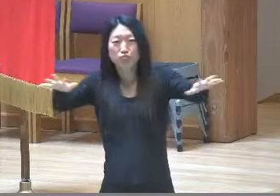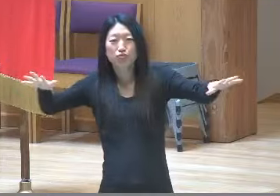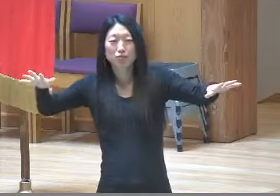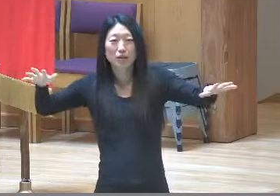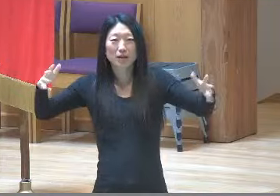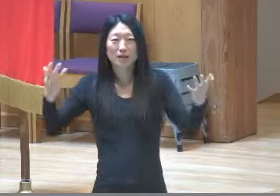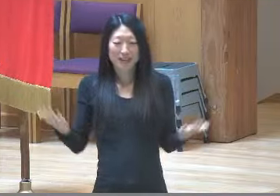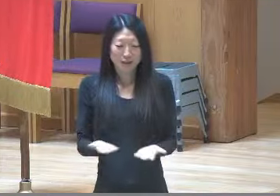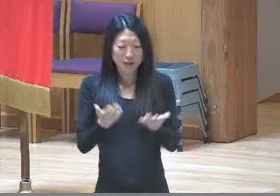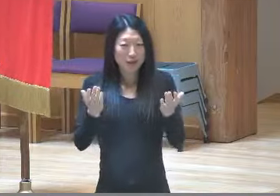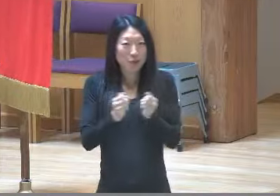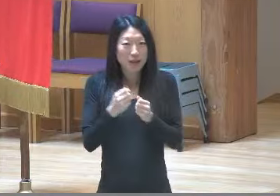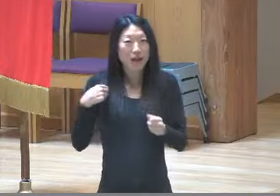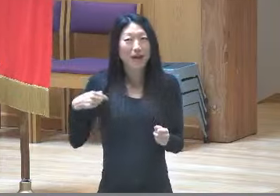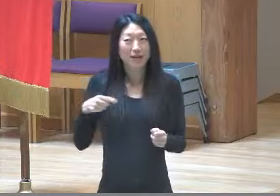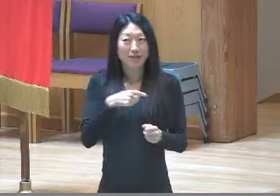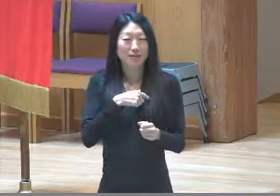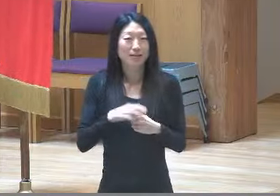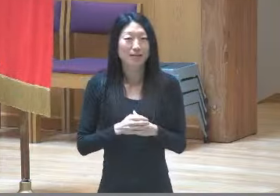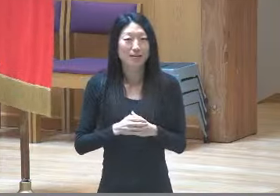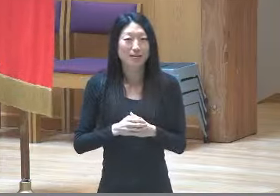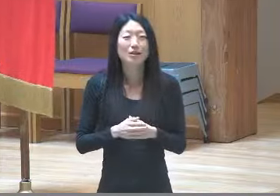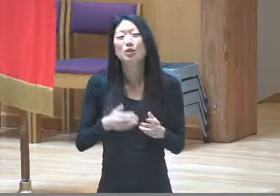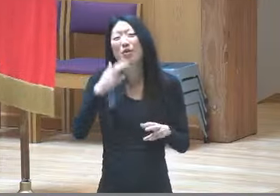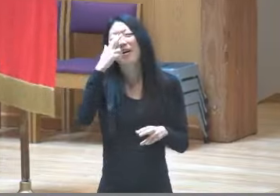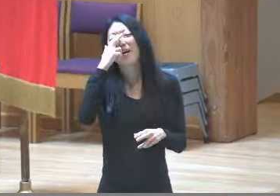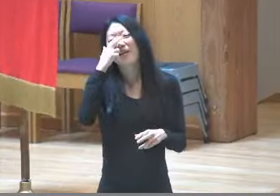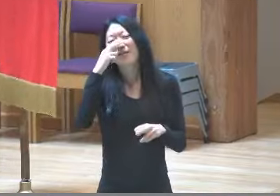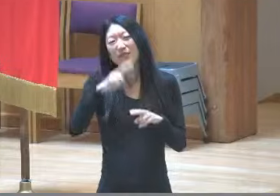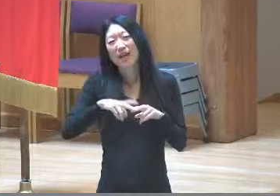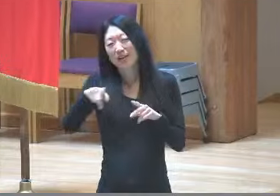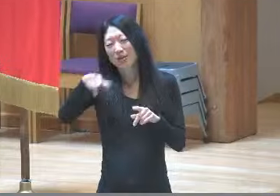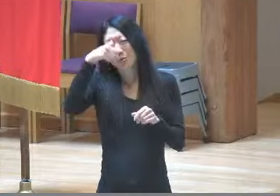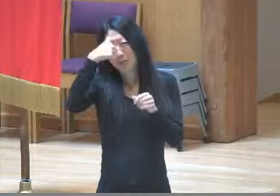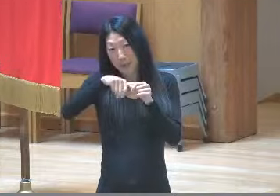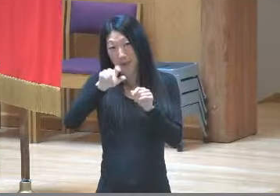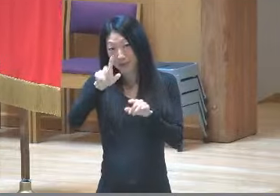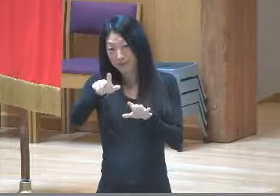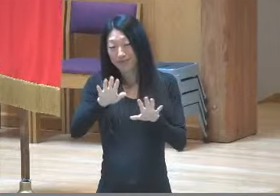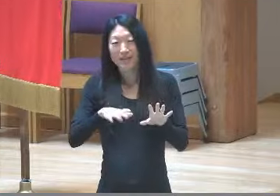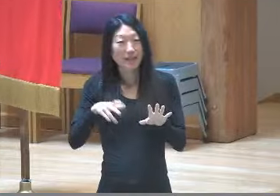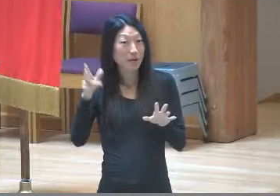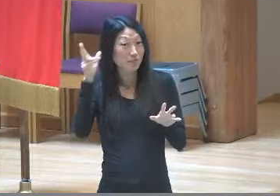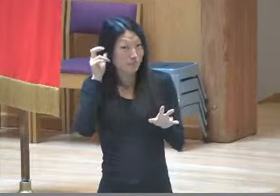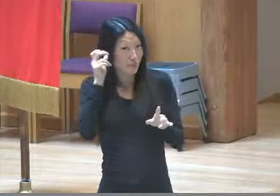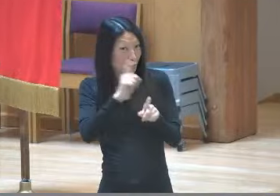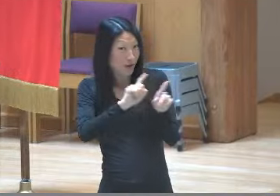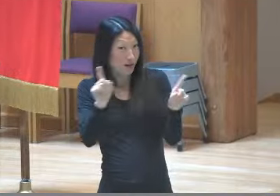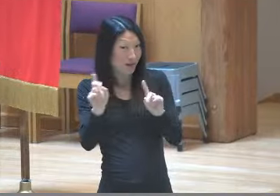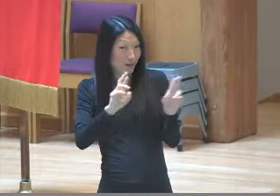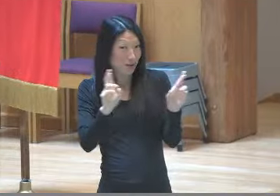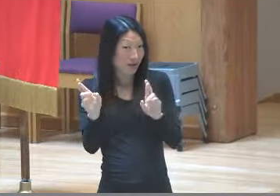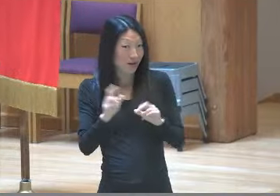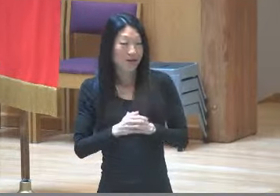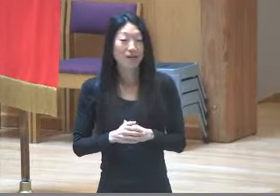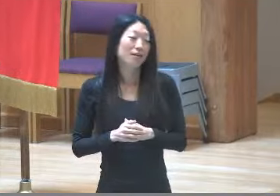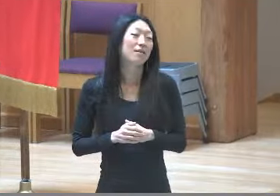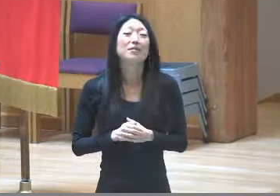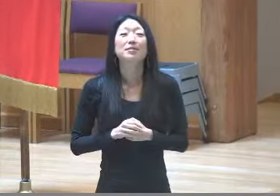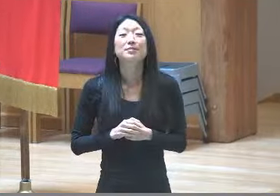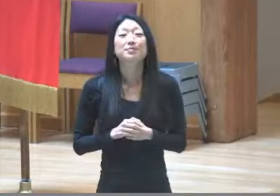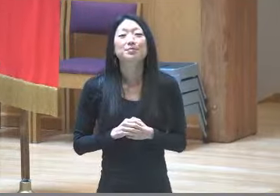descends upon us. So here are some fun trivia things that you got to remember, all right? So put on your listening. Here we go.